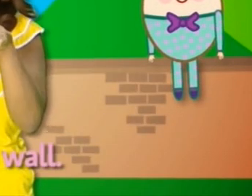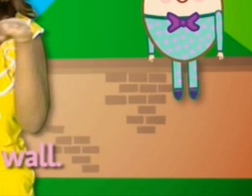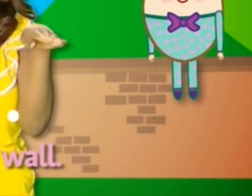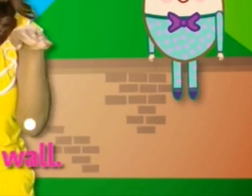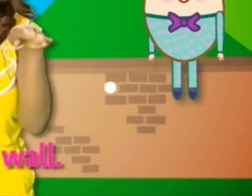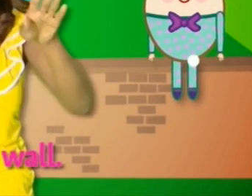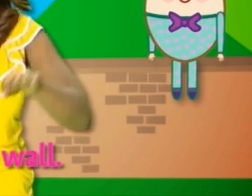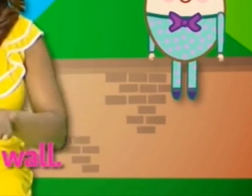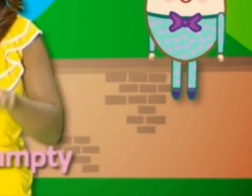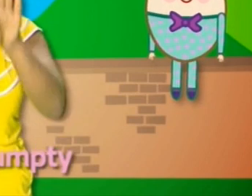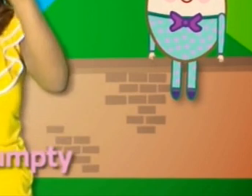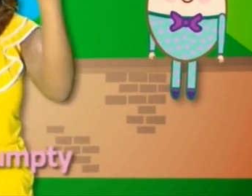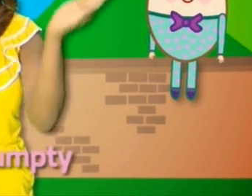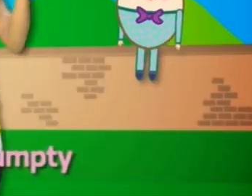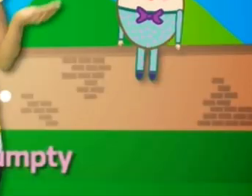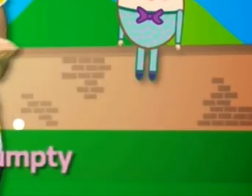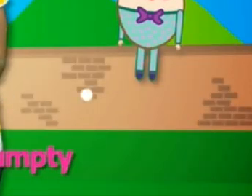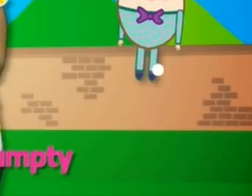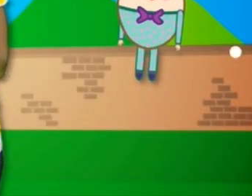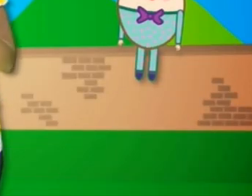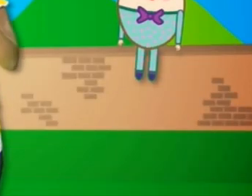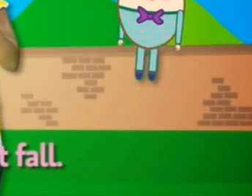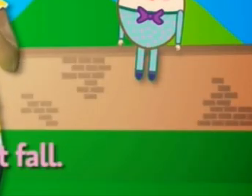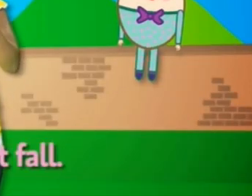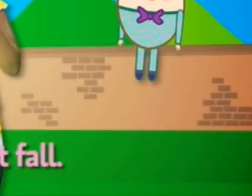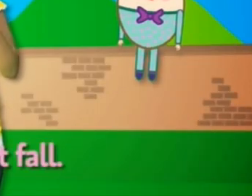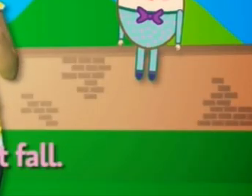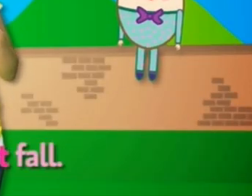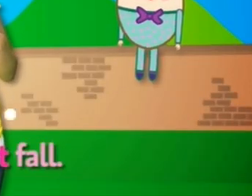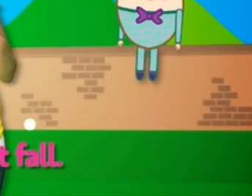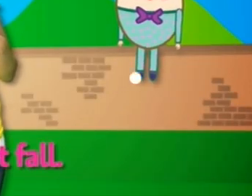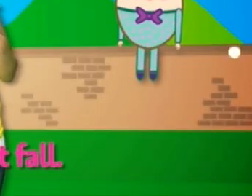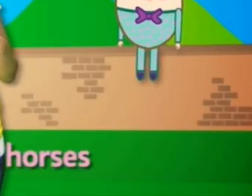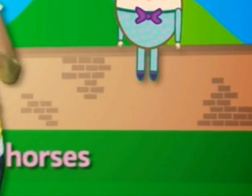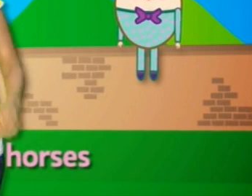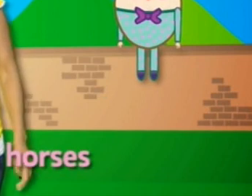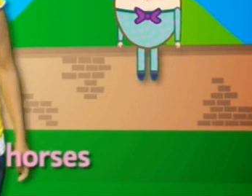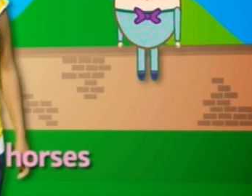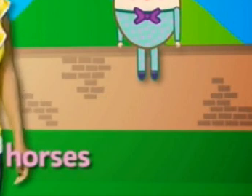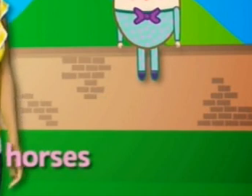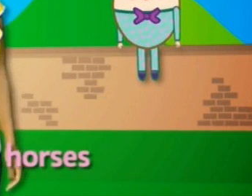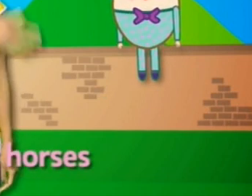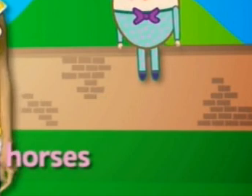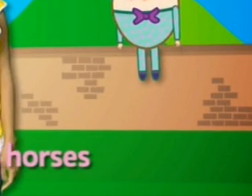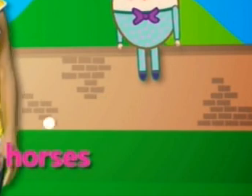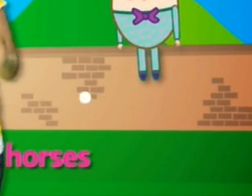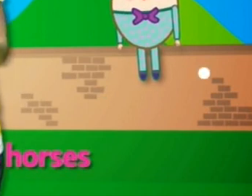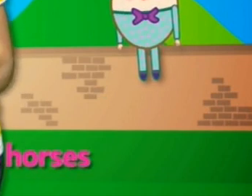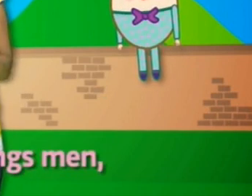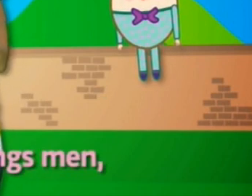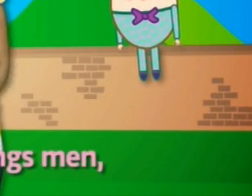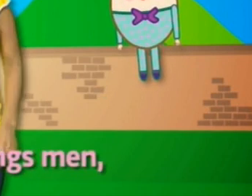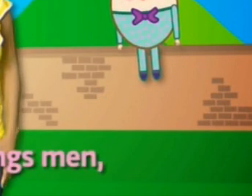sat on a wall. Humpty Dumpty had a great fall. all the